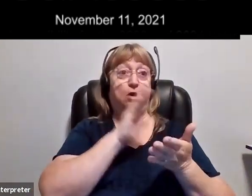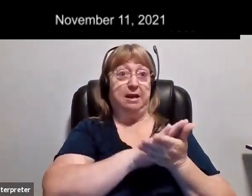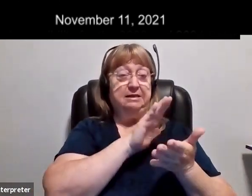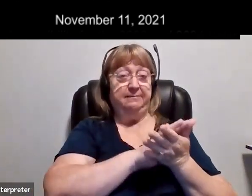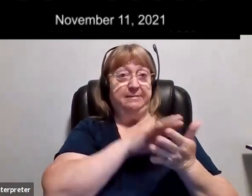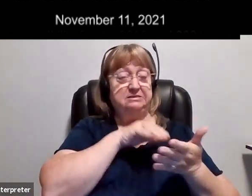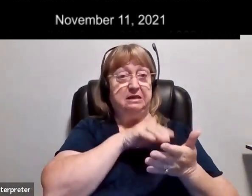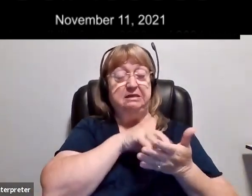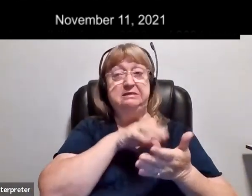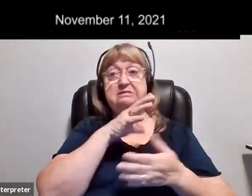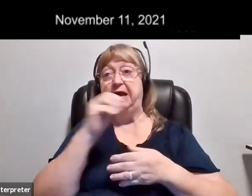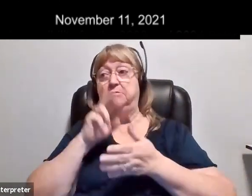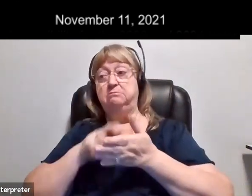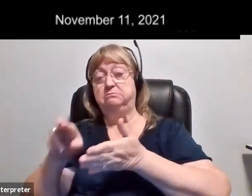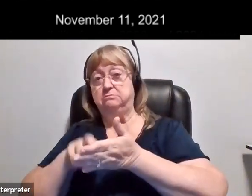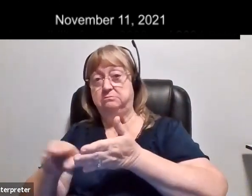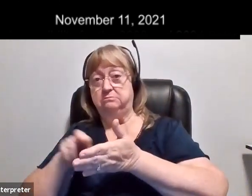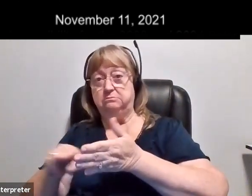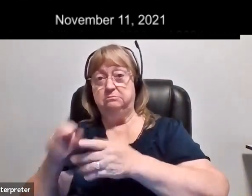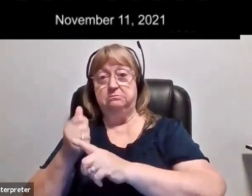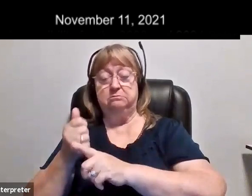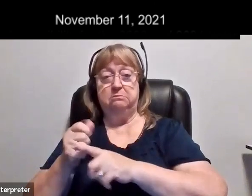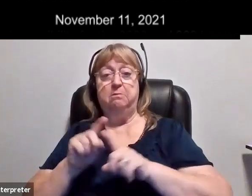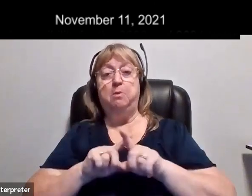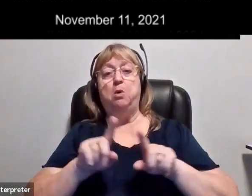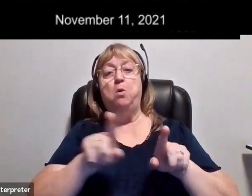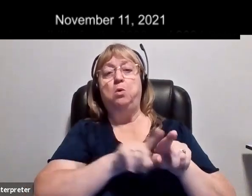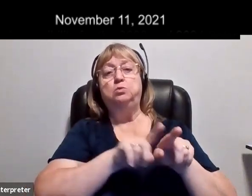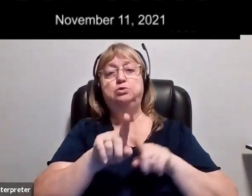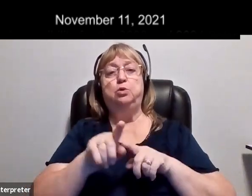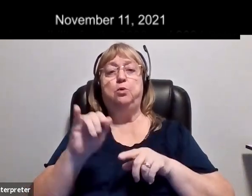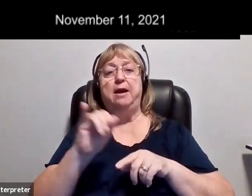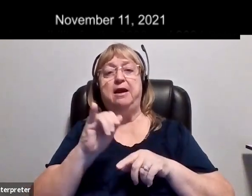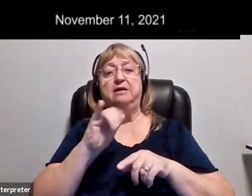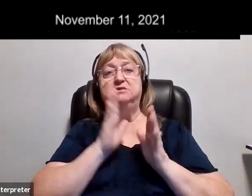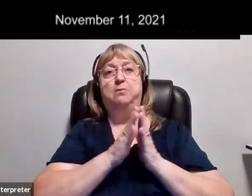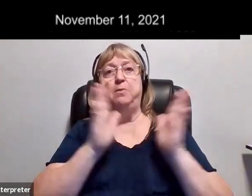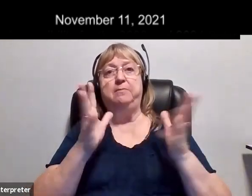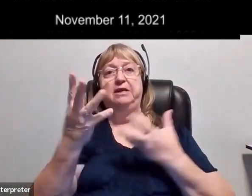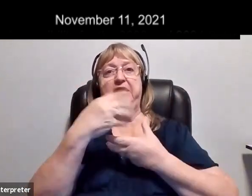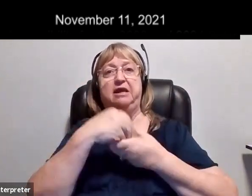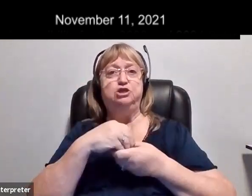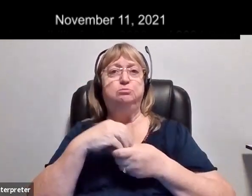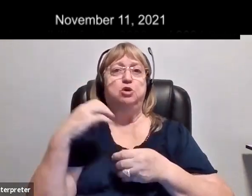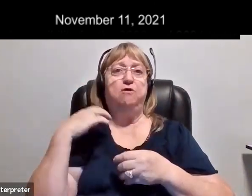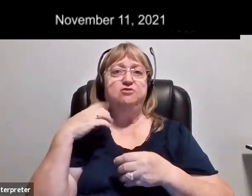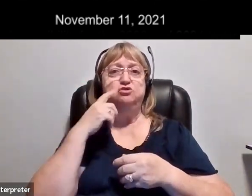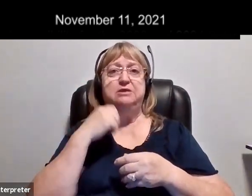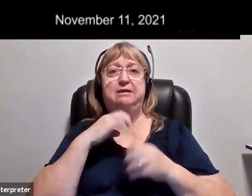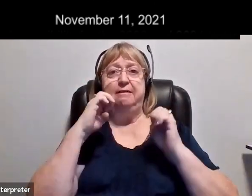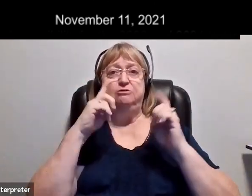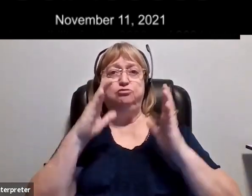and research itself, but also as public engagement officers and educators. And